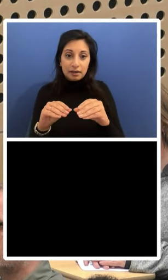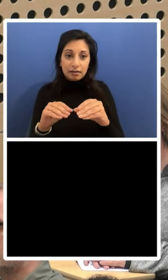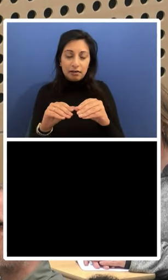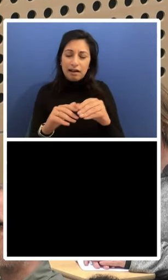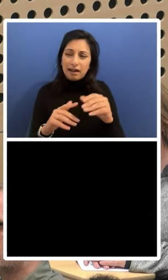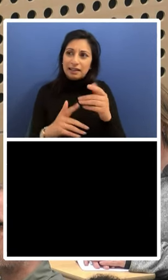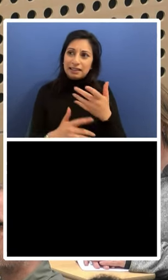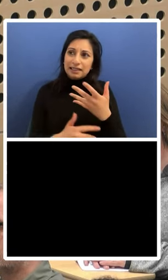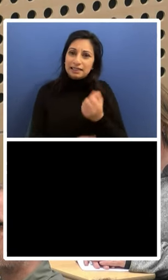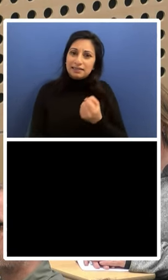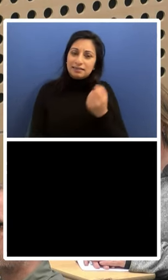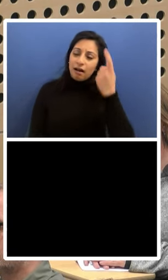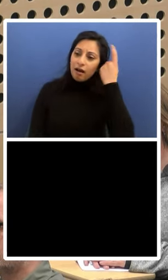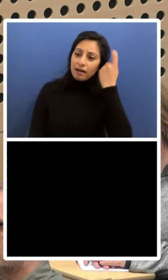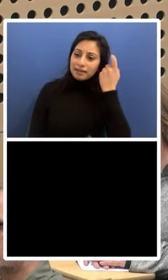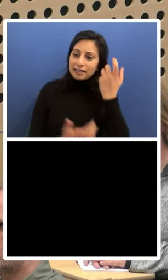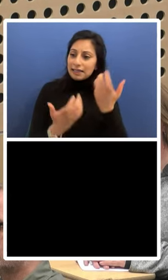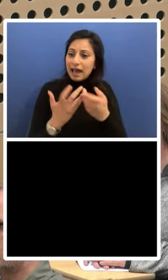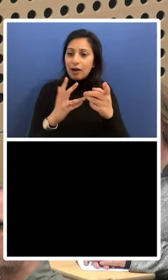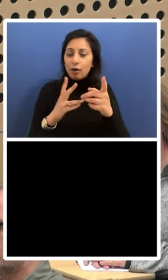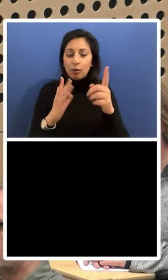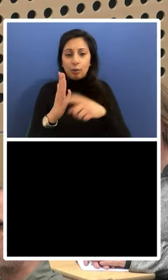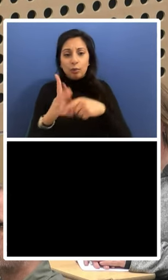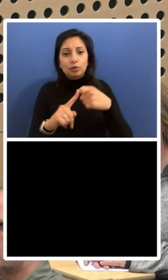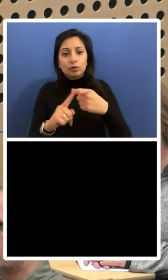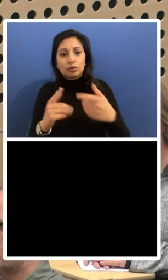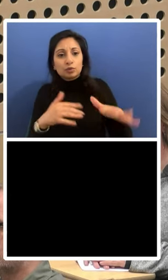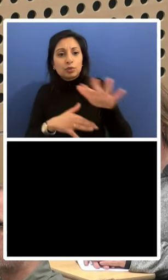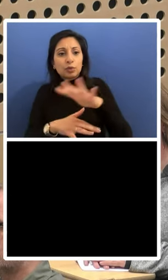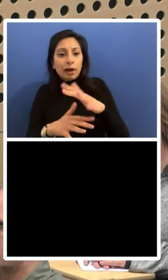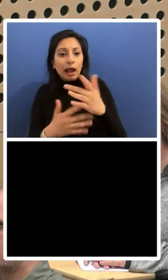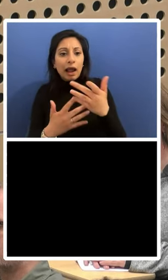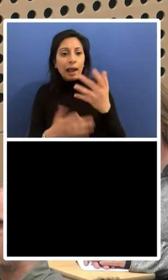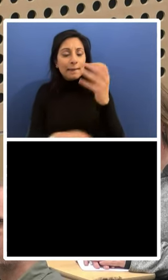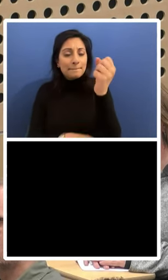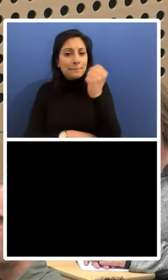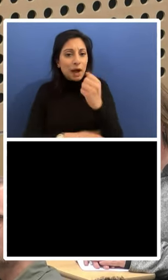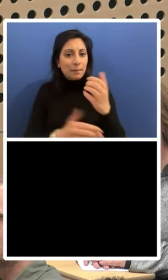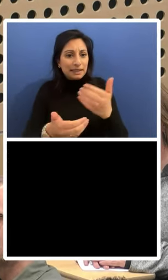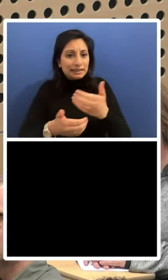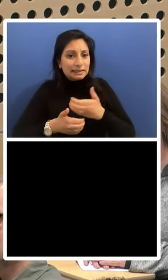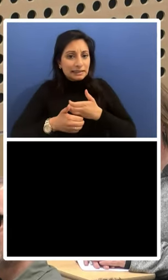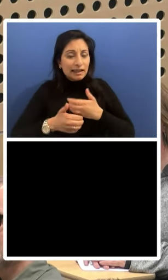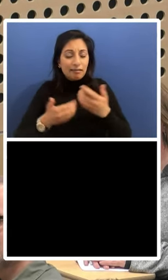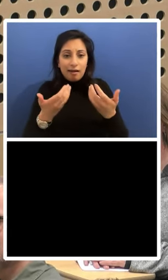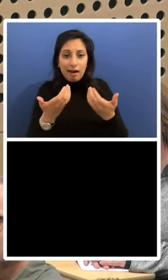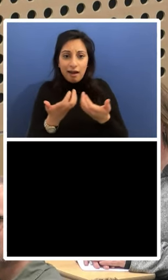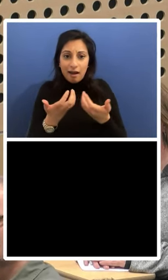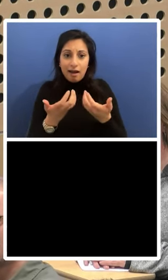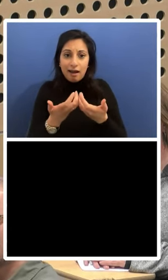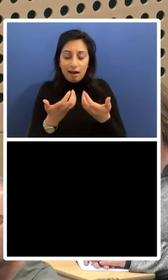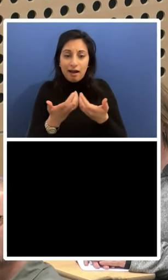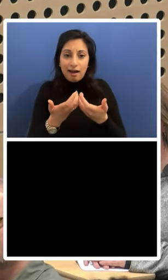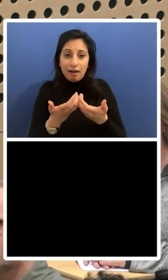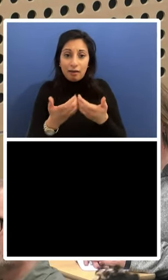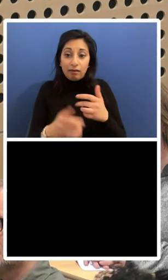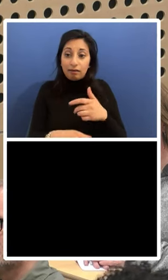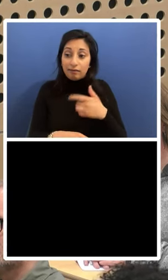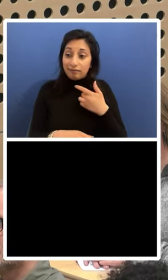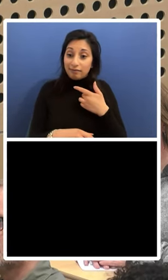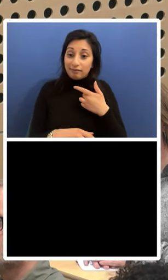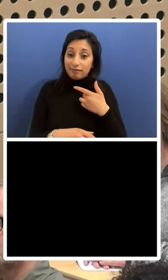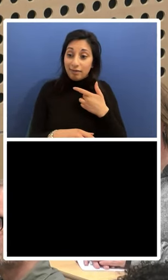pubs together, which tallies with your experience. Last thing is, I feel as though I learned everything that you've learned through the belly of the